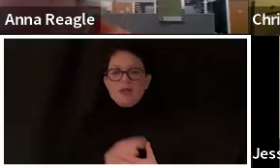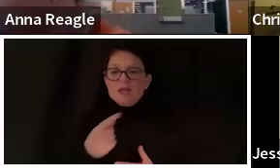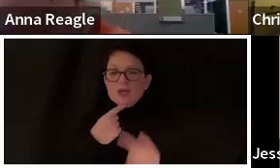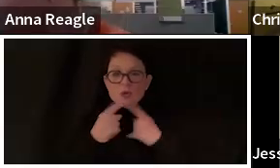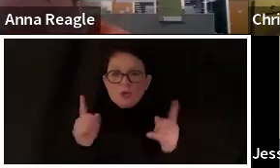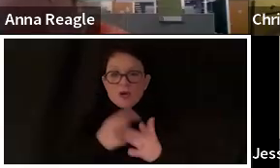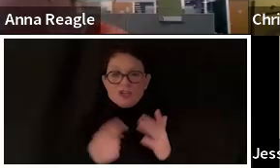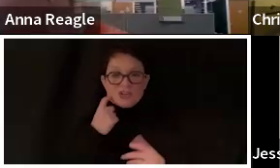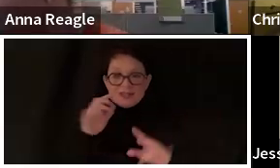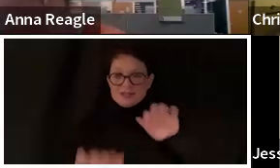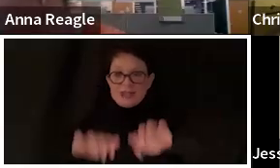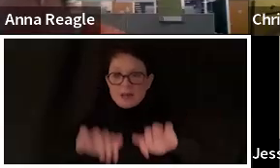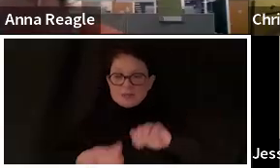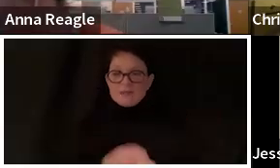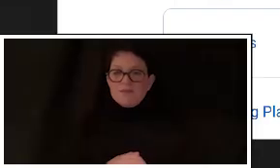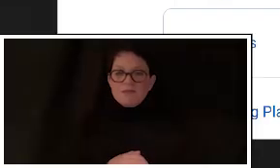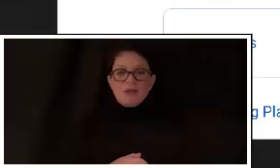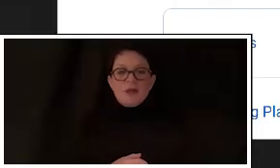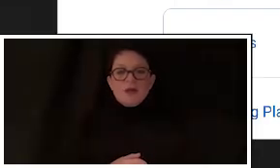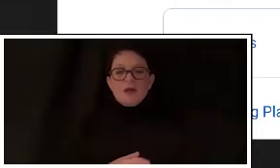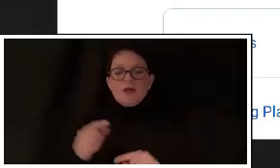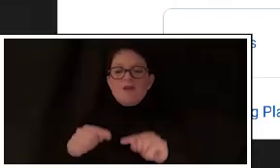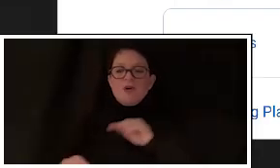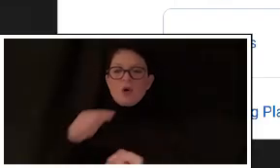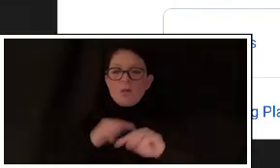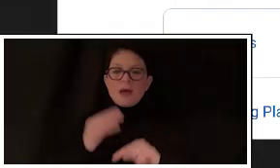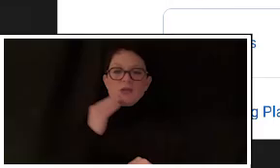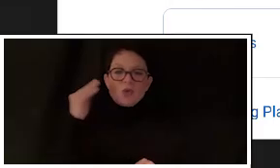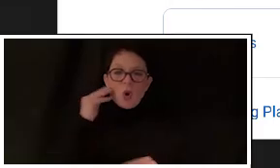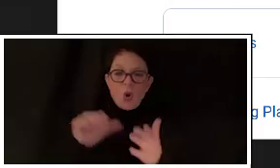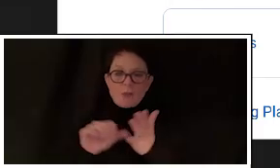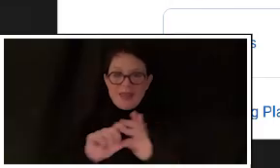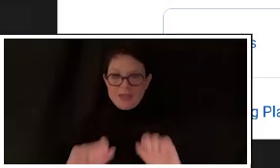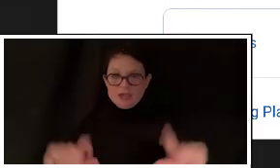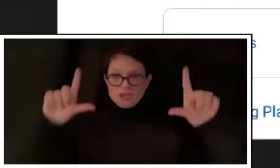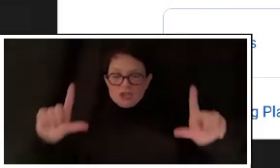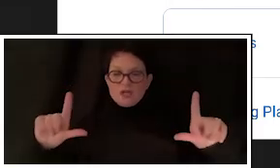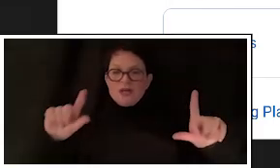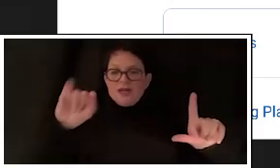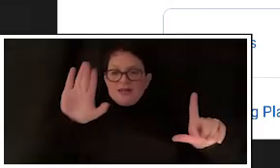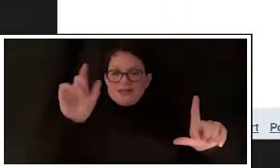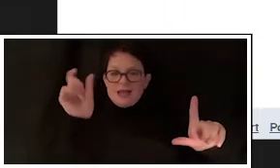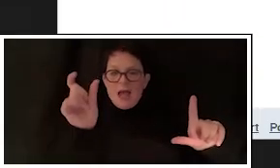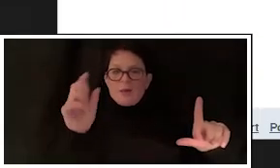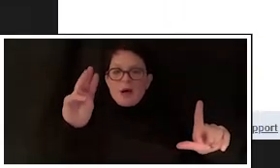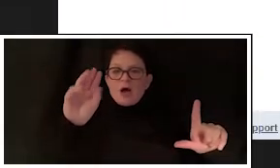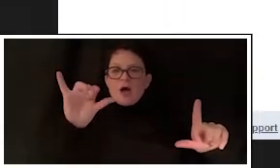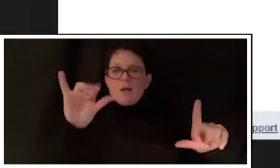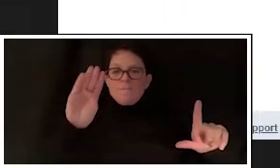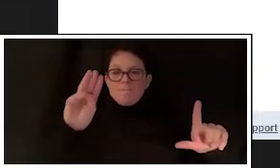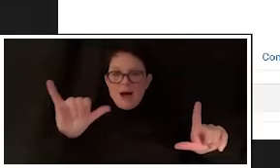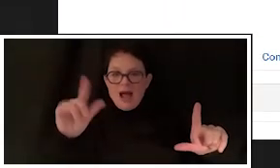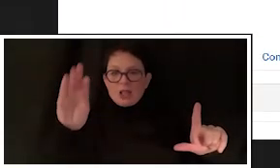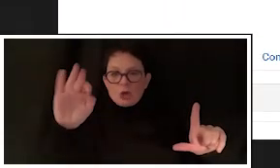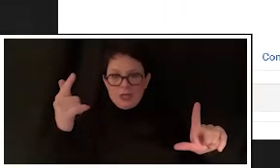said? So if you go back to the home screen, there's a tab that says Your Learning. And if you